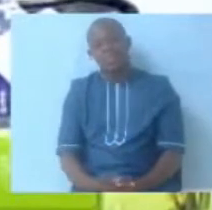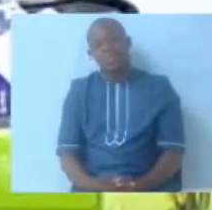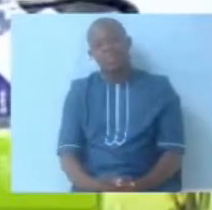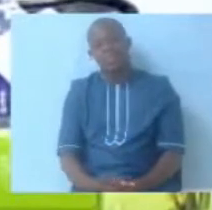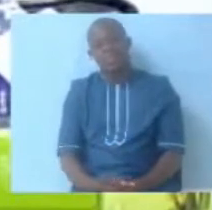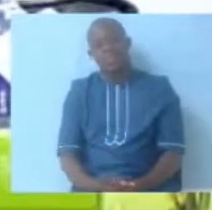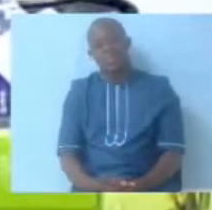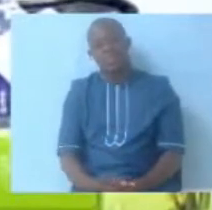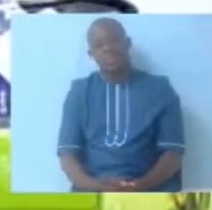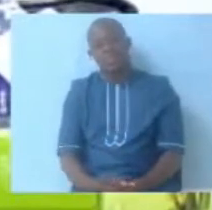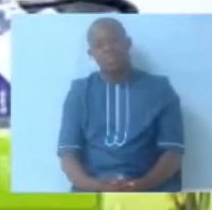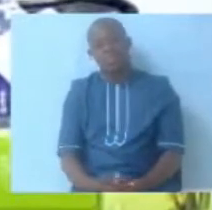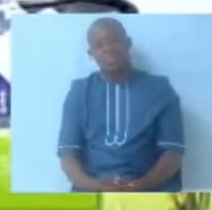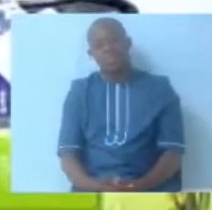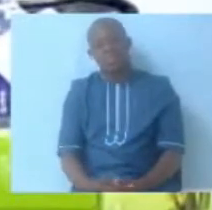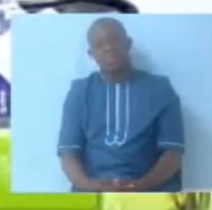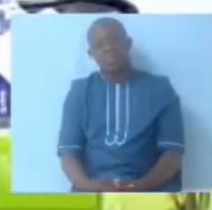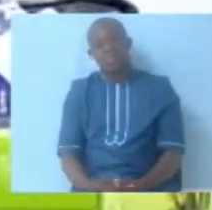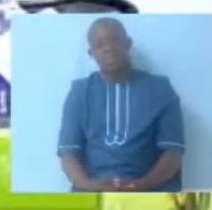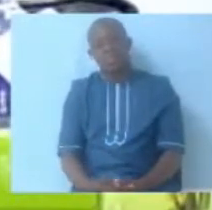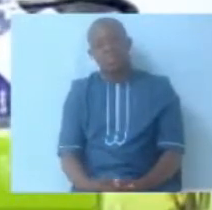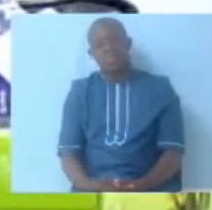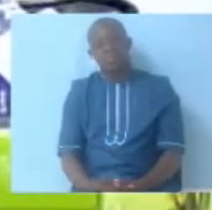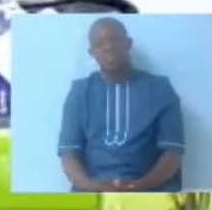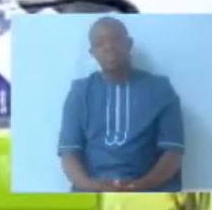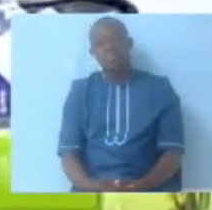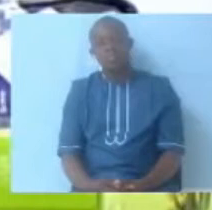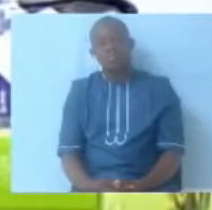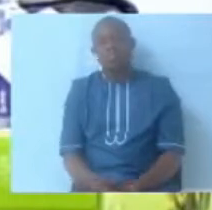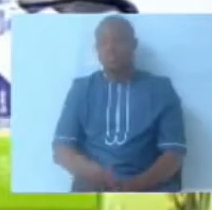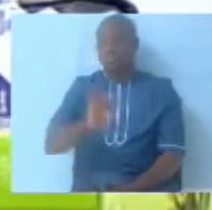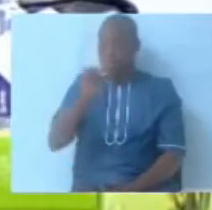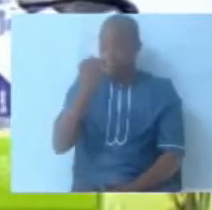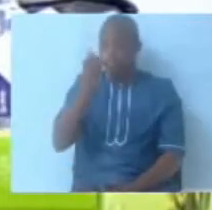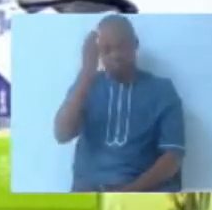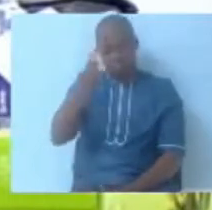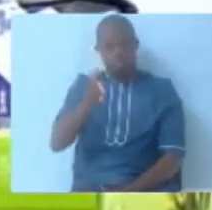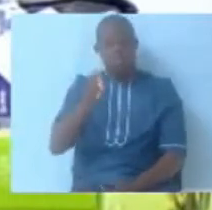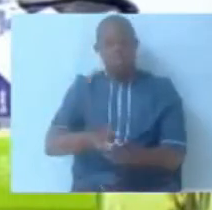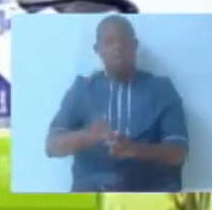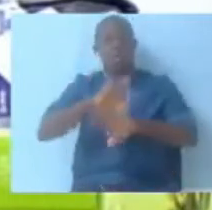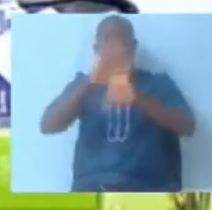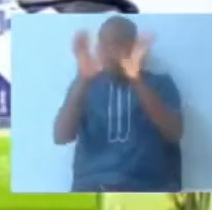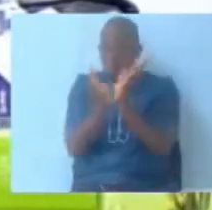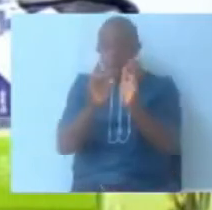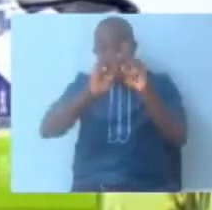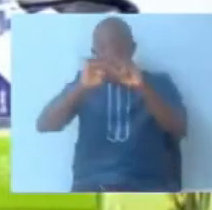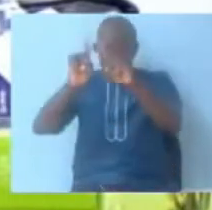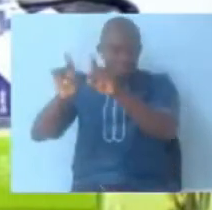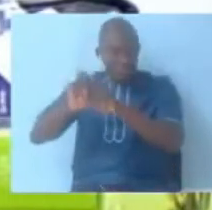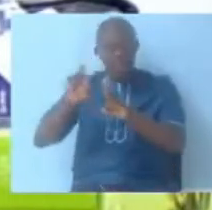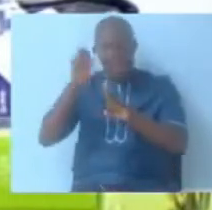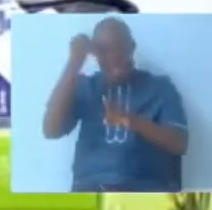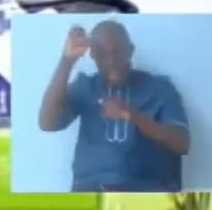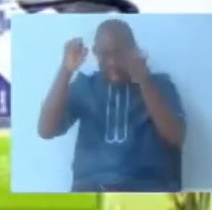fanangu nak karolo fananarna koleya mo ko ñing kono. That's absolutely right. All notions of rights and freedoms were suspended.